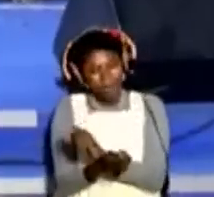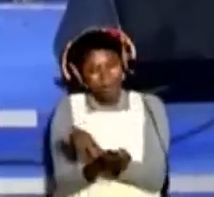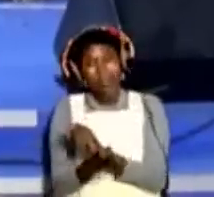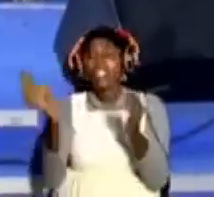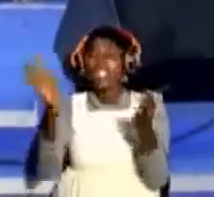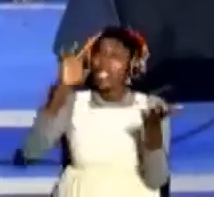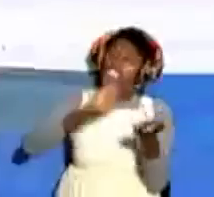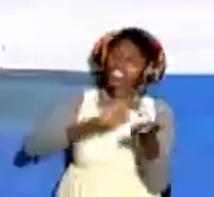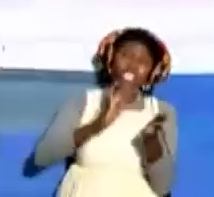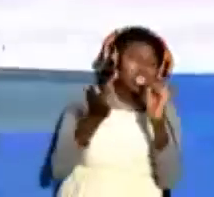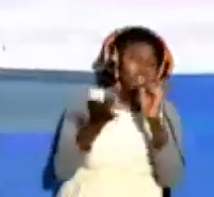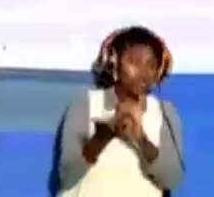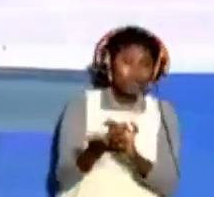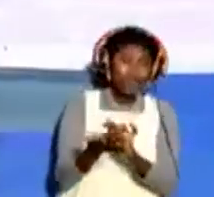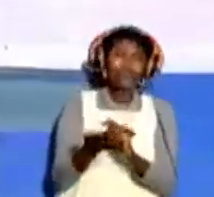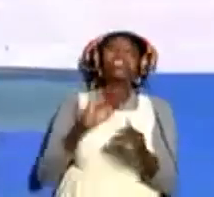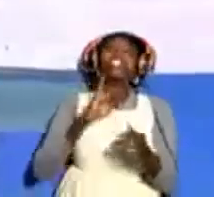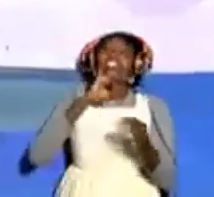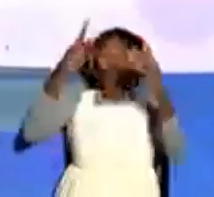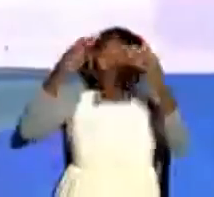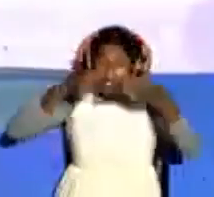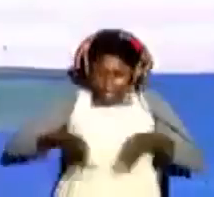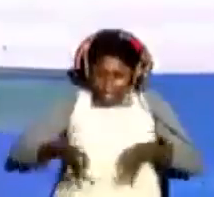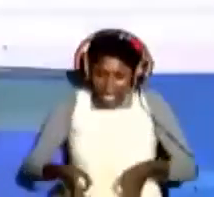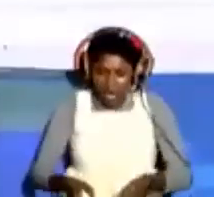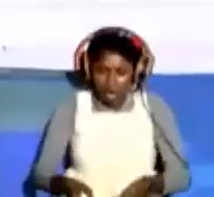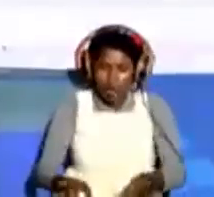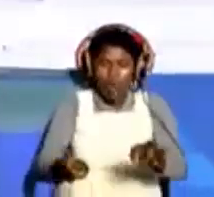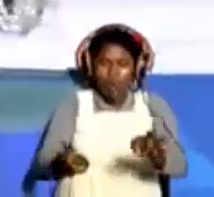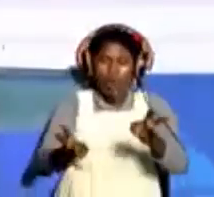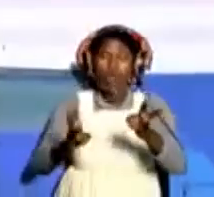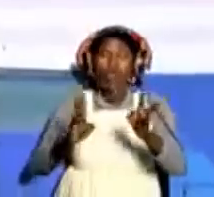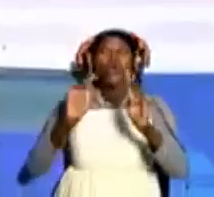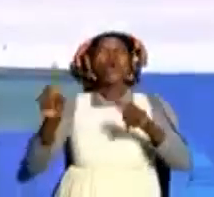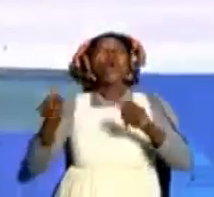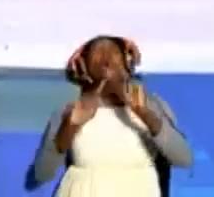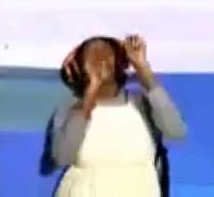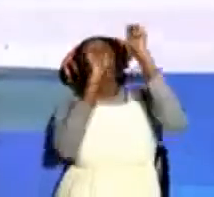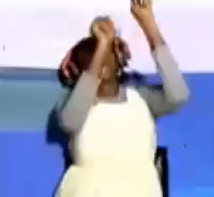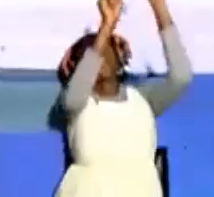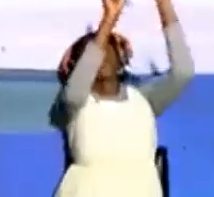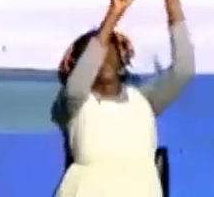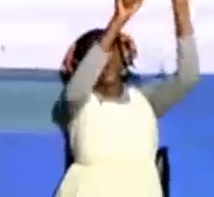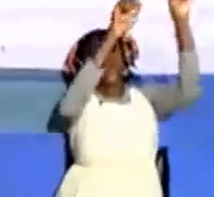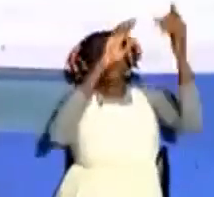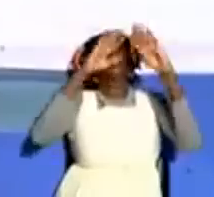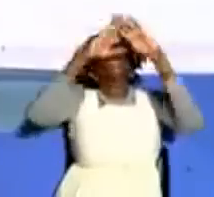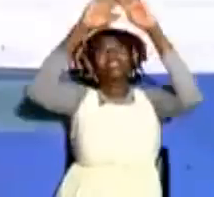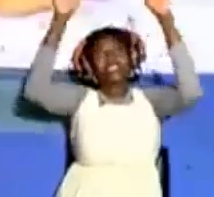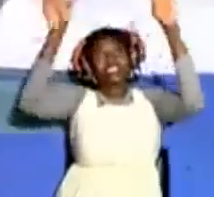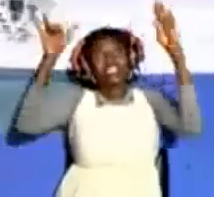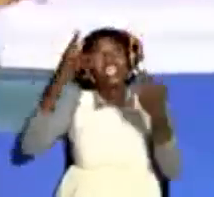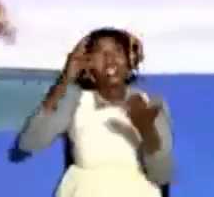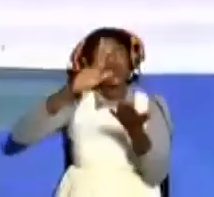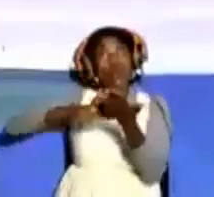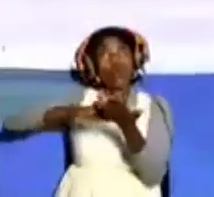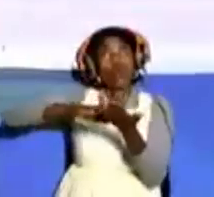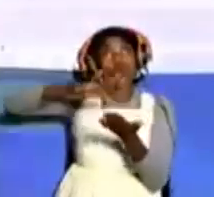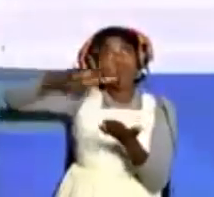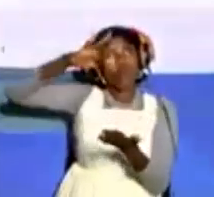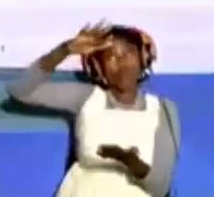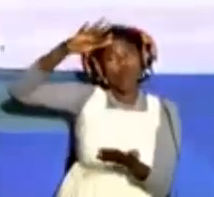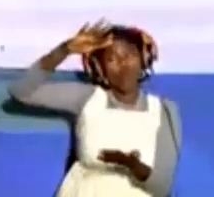oh my god Jesu lo na yena ohun lo lo sile